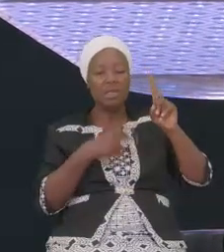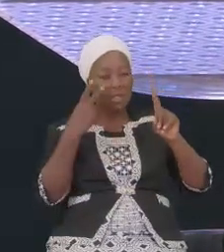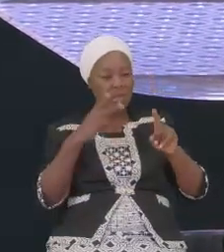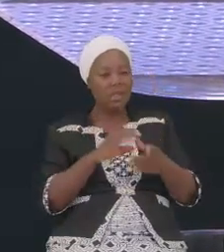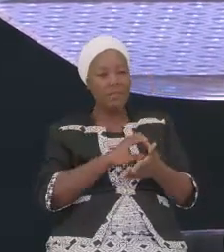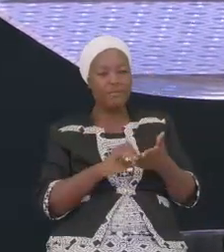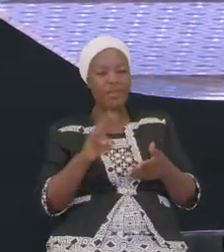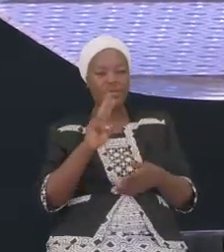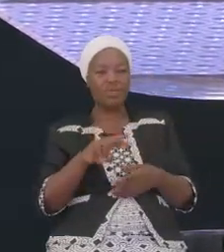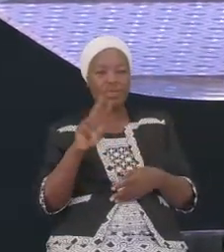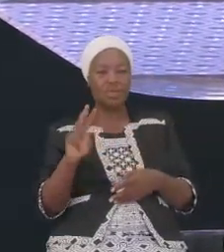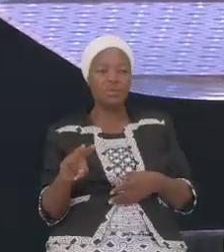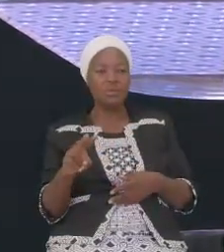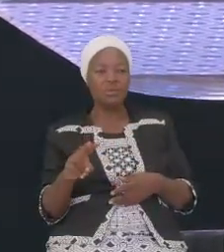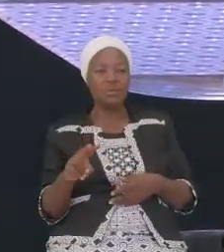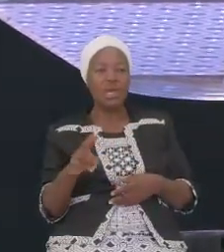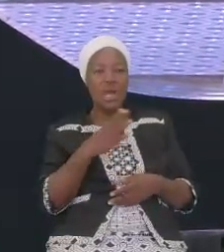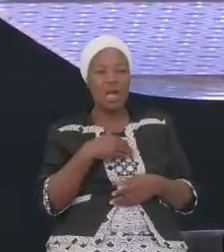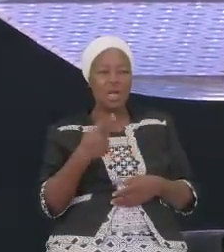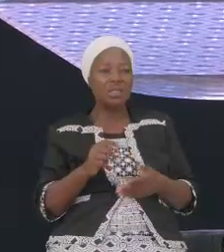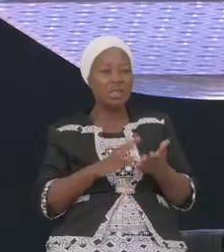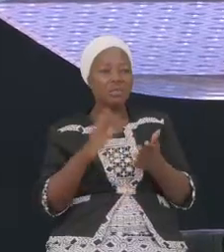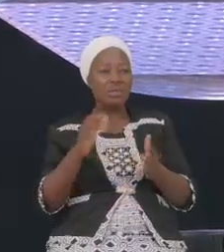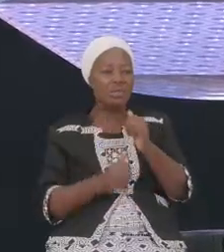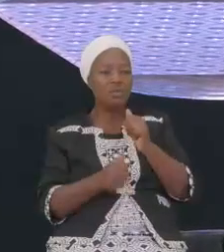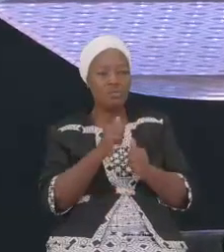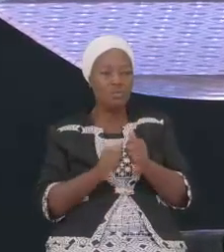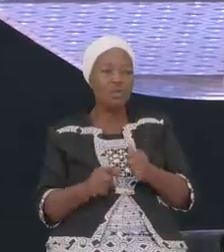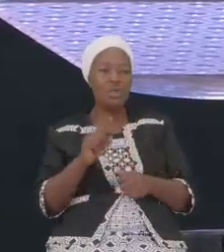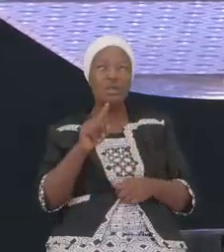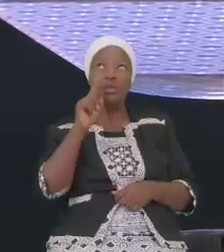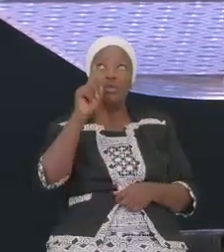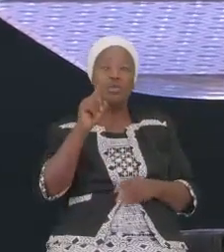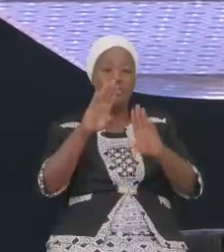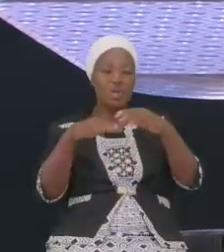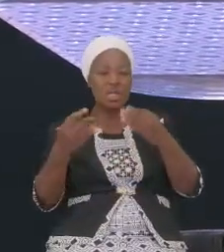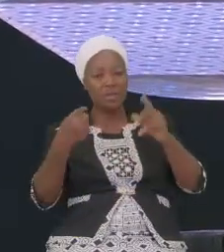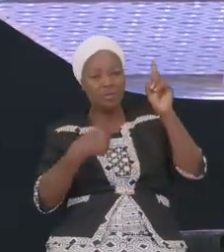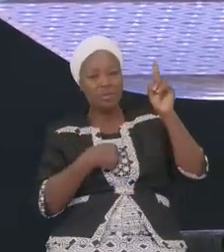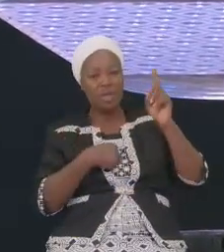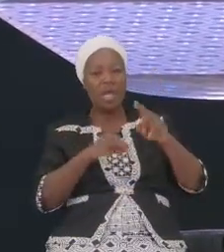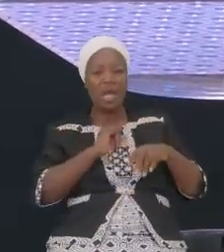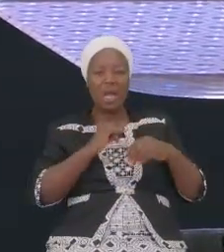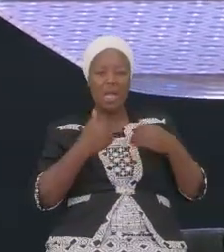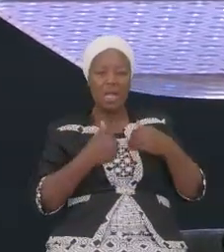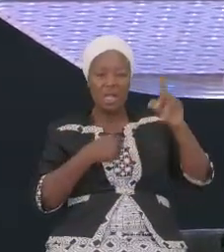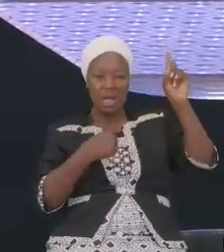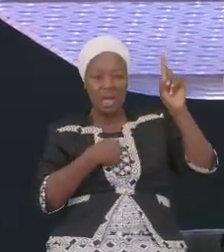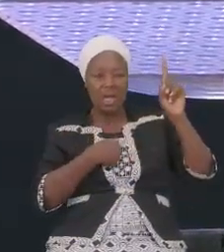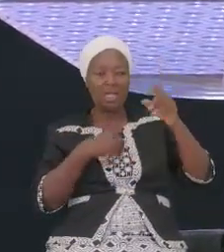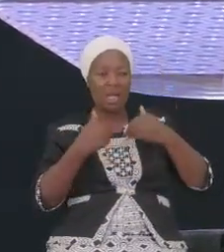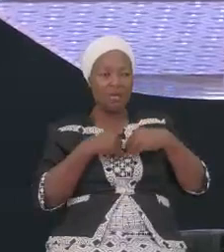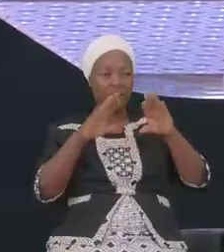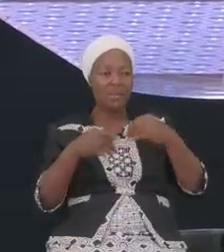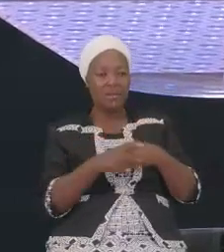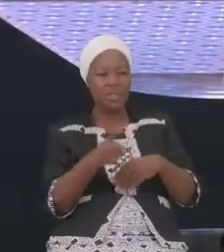22. In verse 22, and the glory which thou gavest me, I have given them.